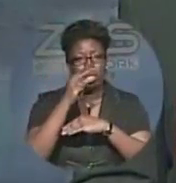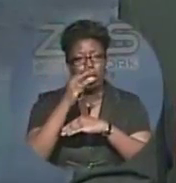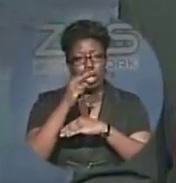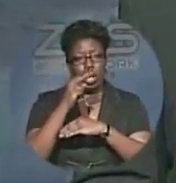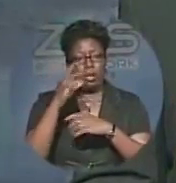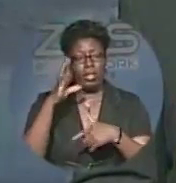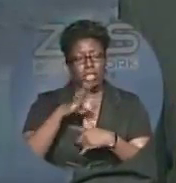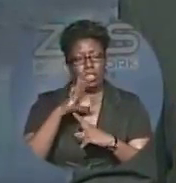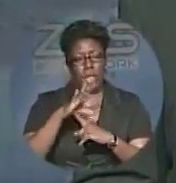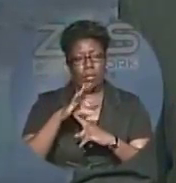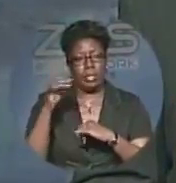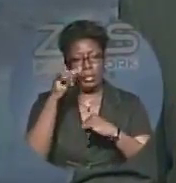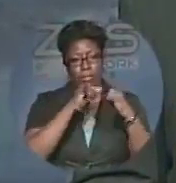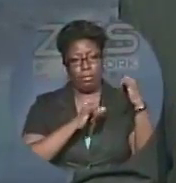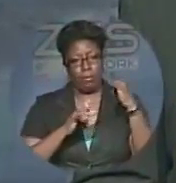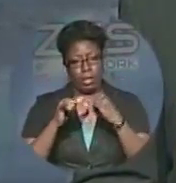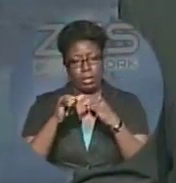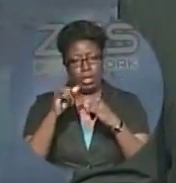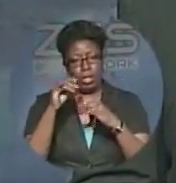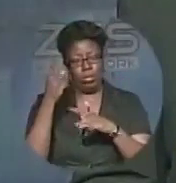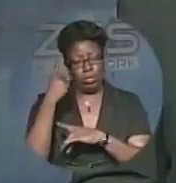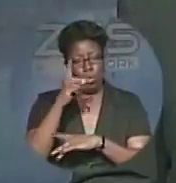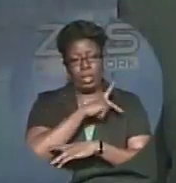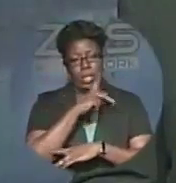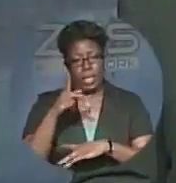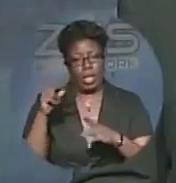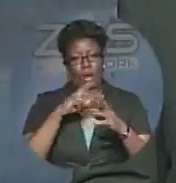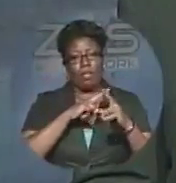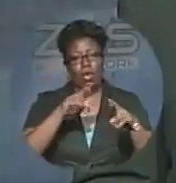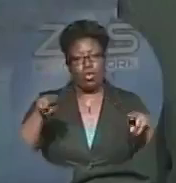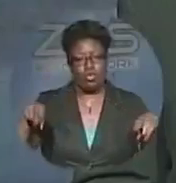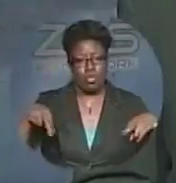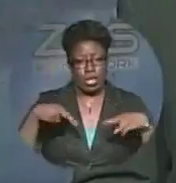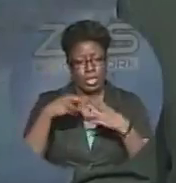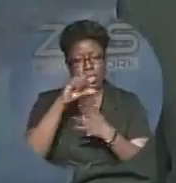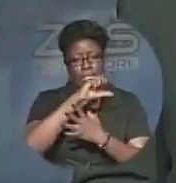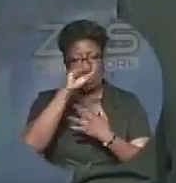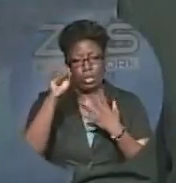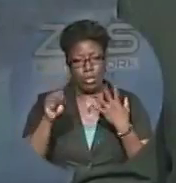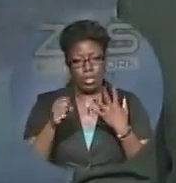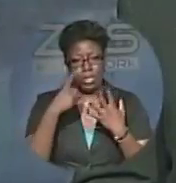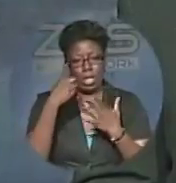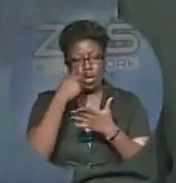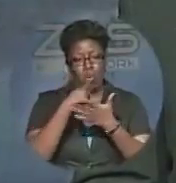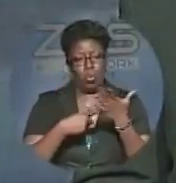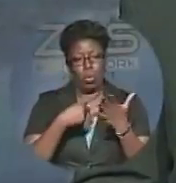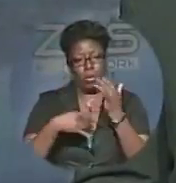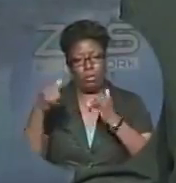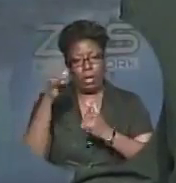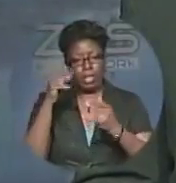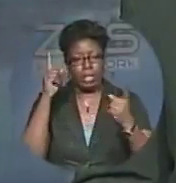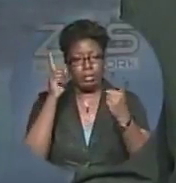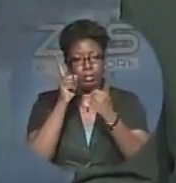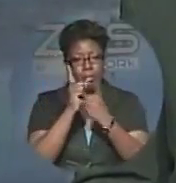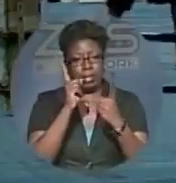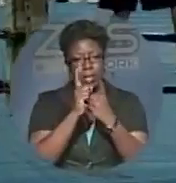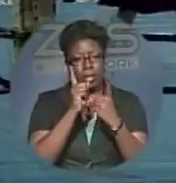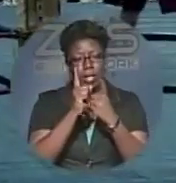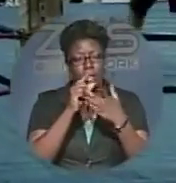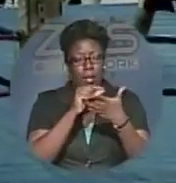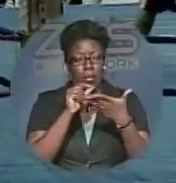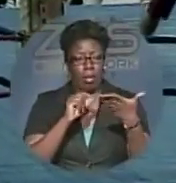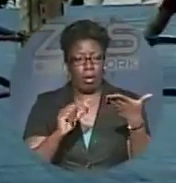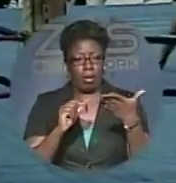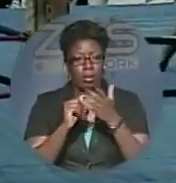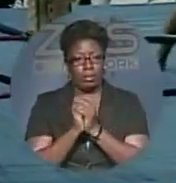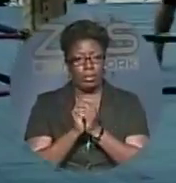on the opening leg in a King of the Ring series. Tonight, Julian Gibson tells us which fighters were able to make their mark. Fans at the